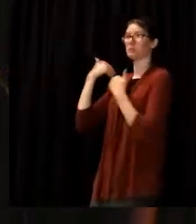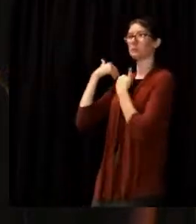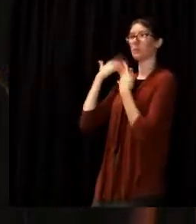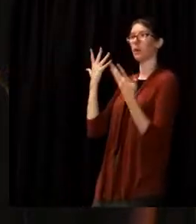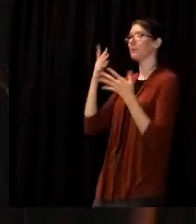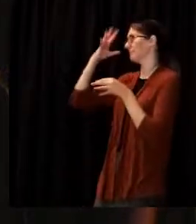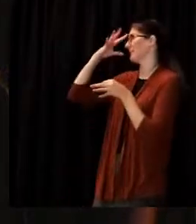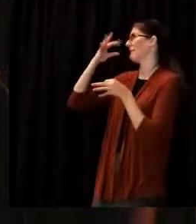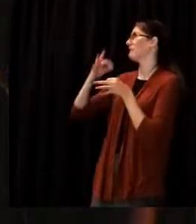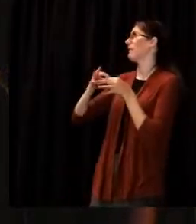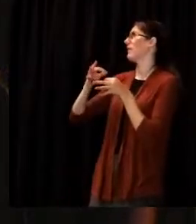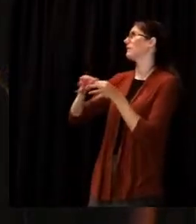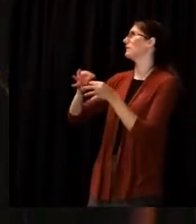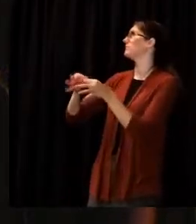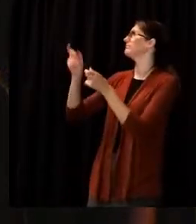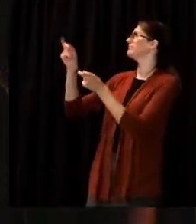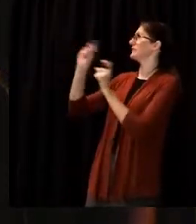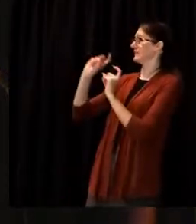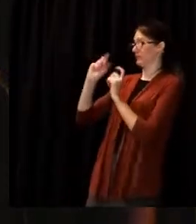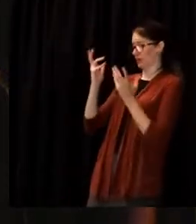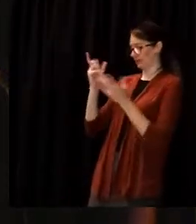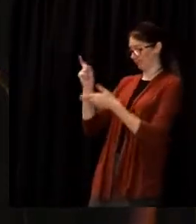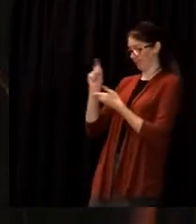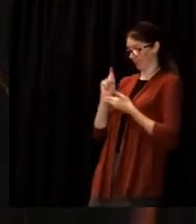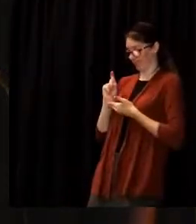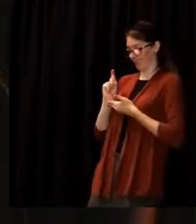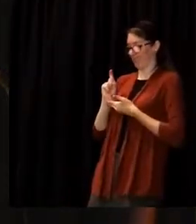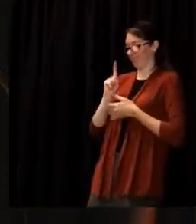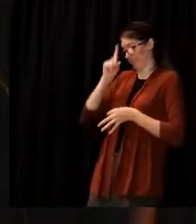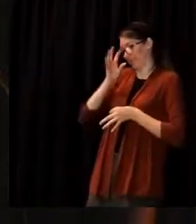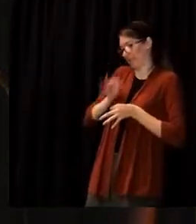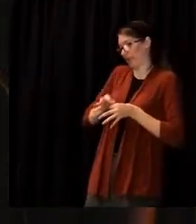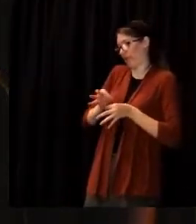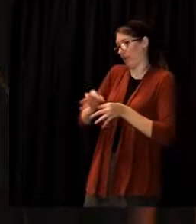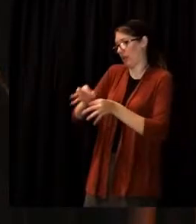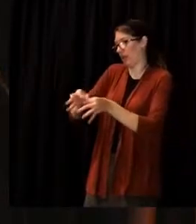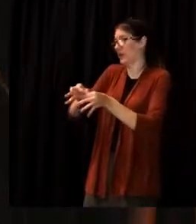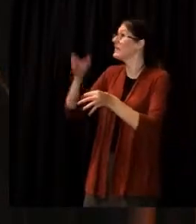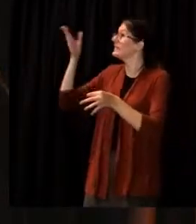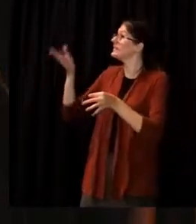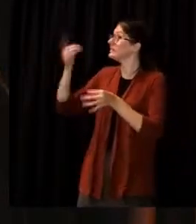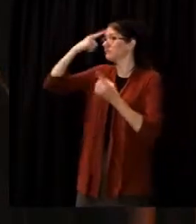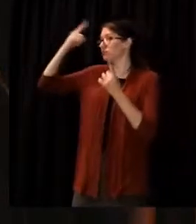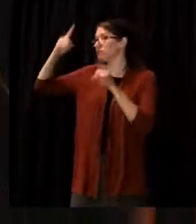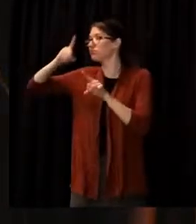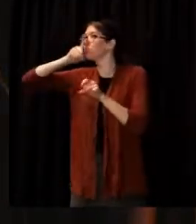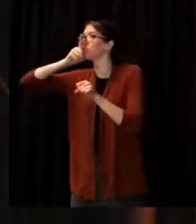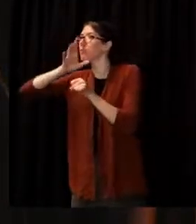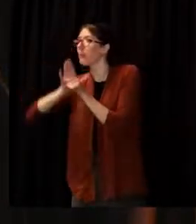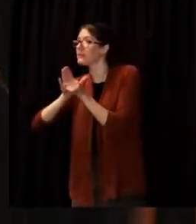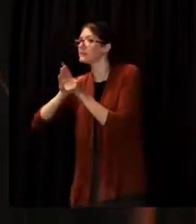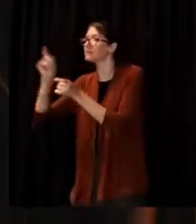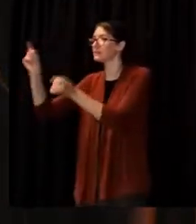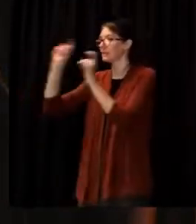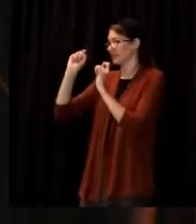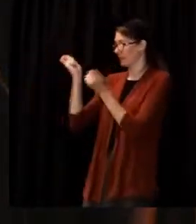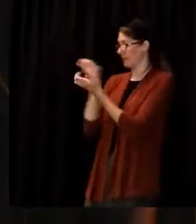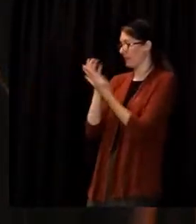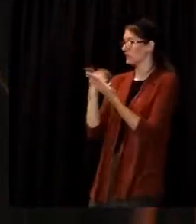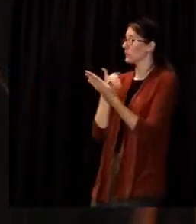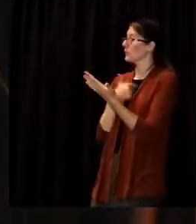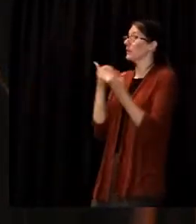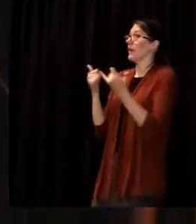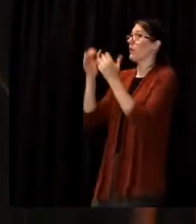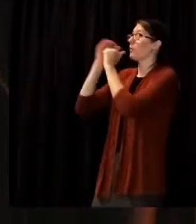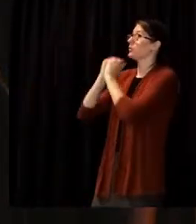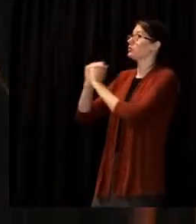And this is a God who has covenanted with us. This is a God who's given us everything. So as an act of worship, this